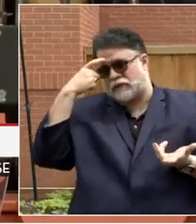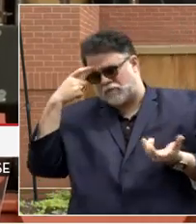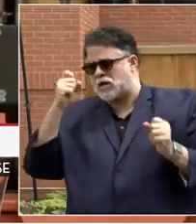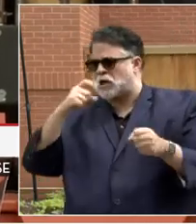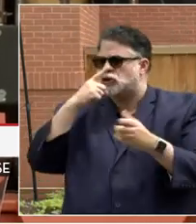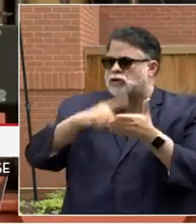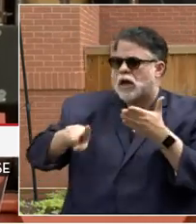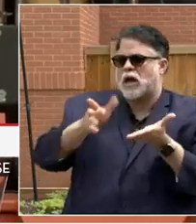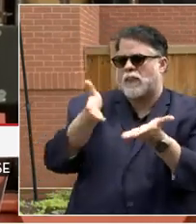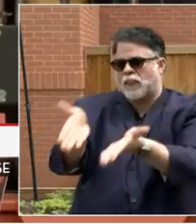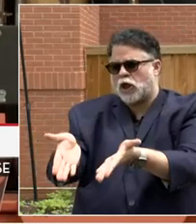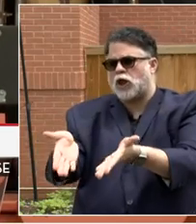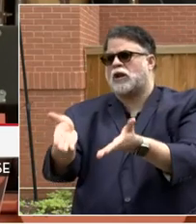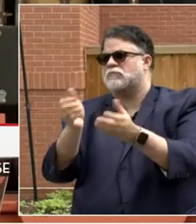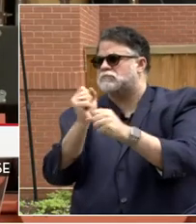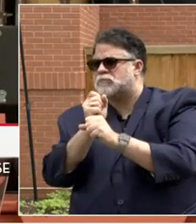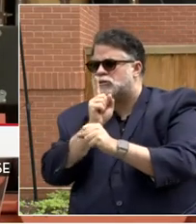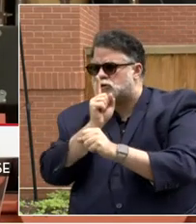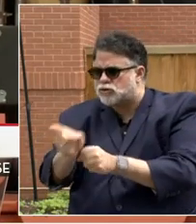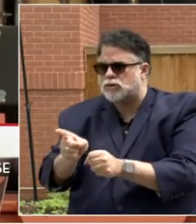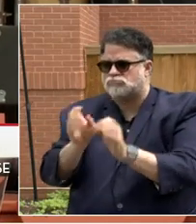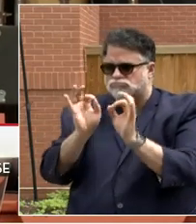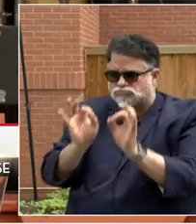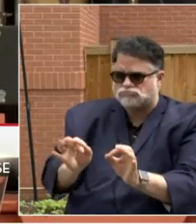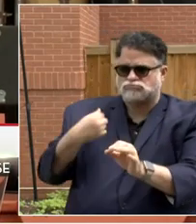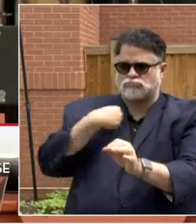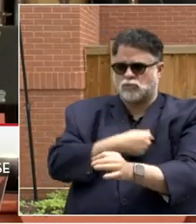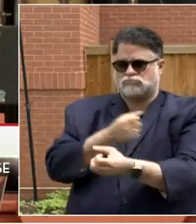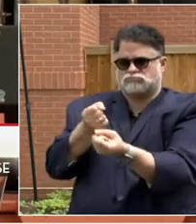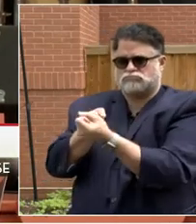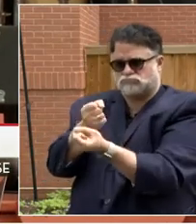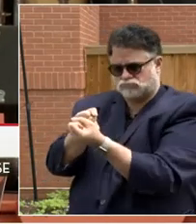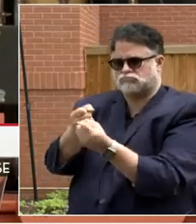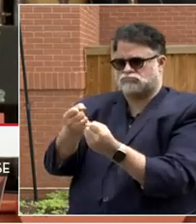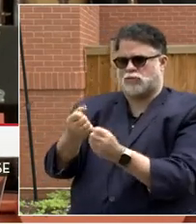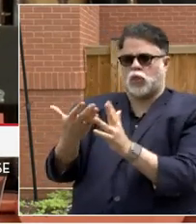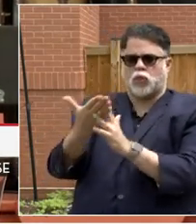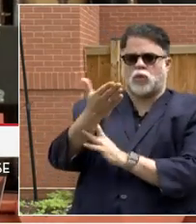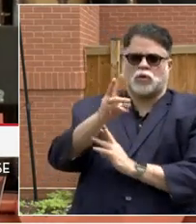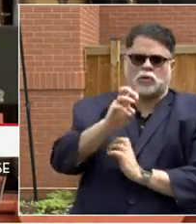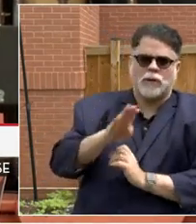not going to be here today, but every day. We love you. We're so